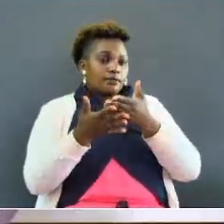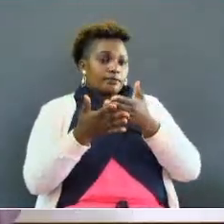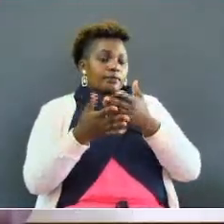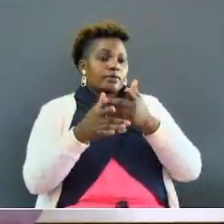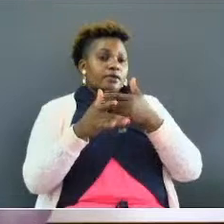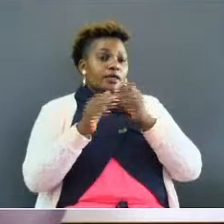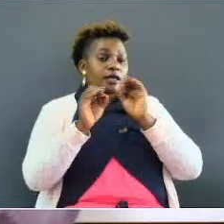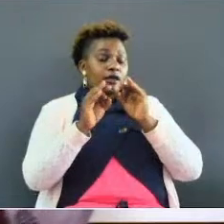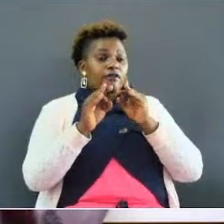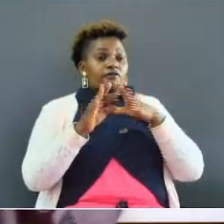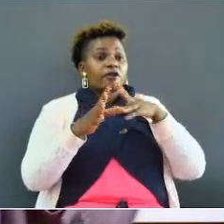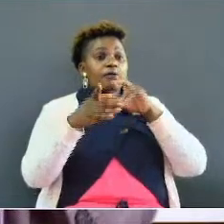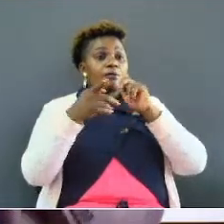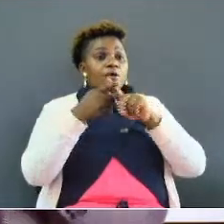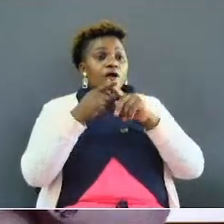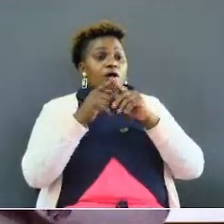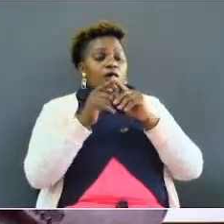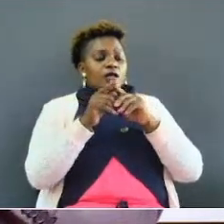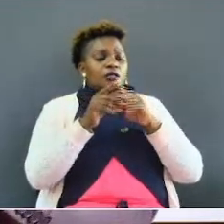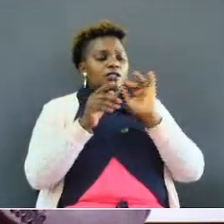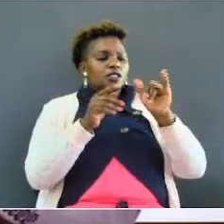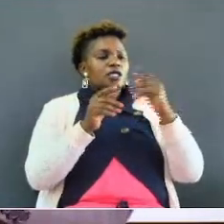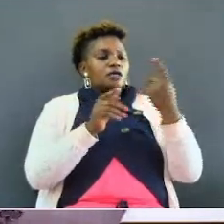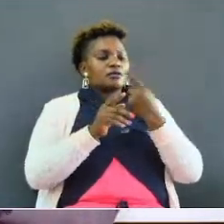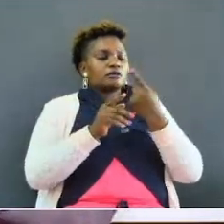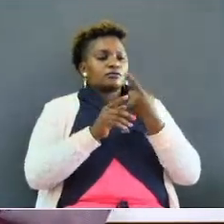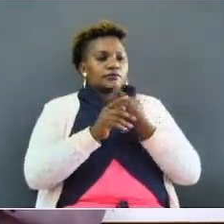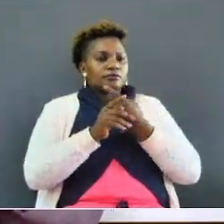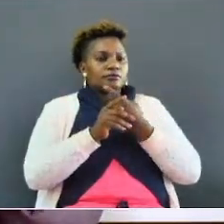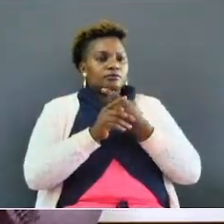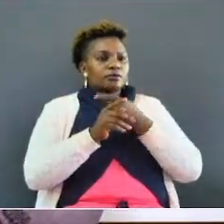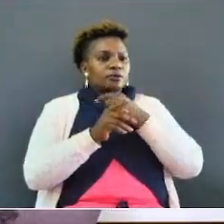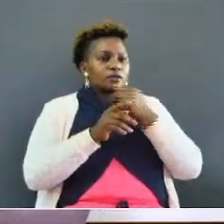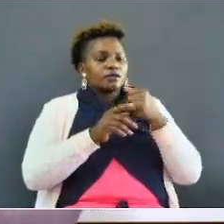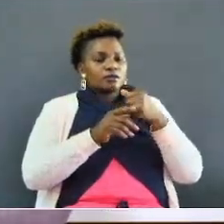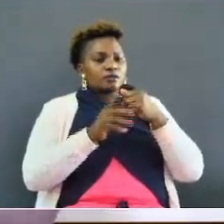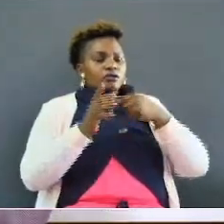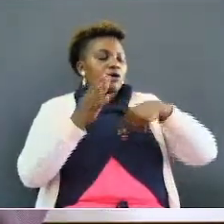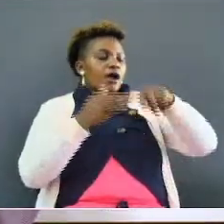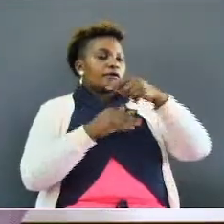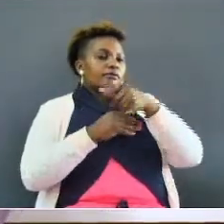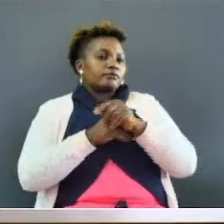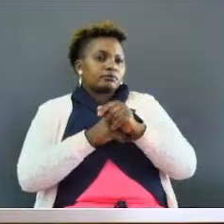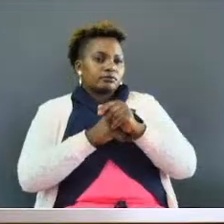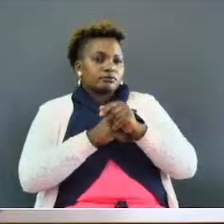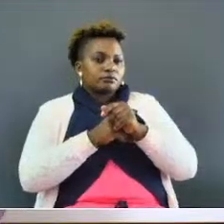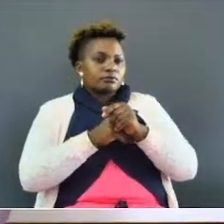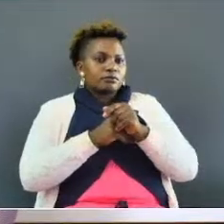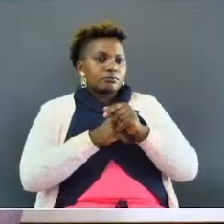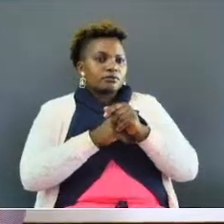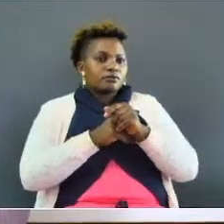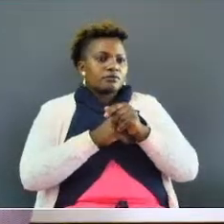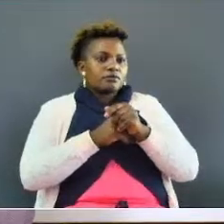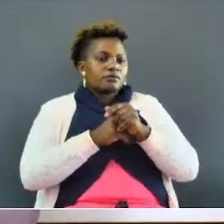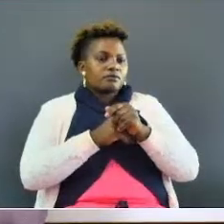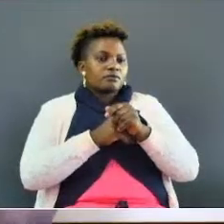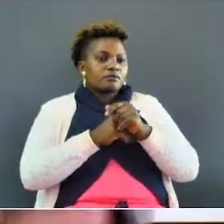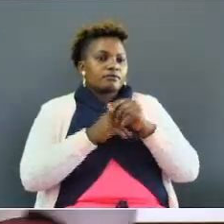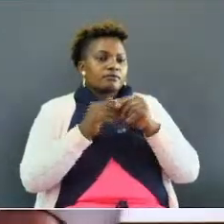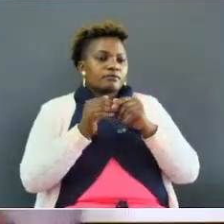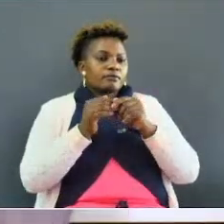And if you are positive, isolate yourself. Don't go around. Buy yourself an